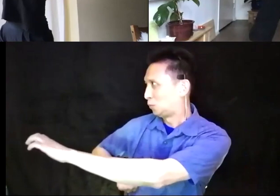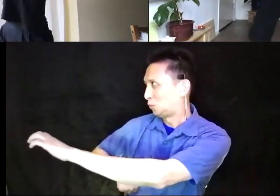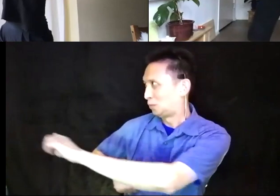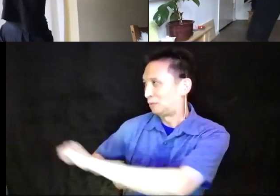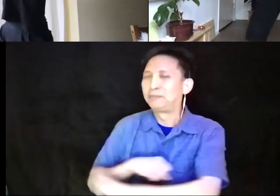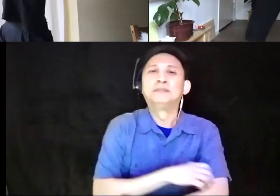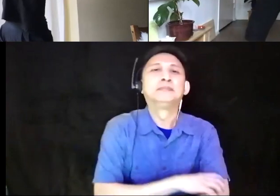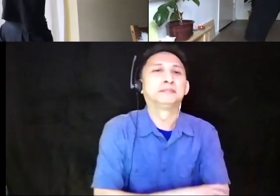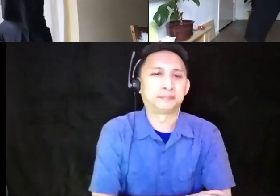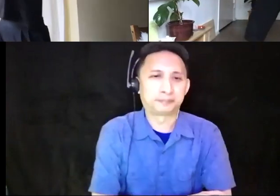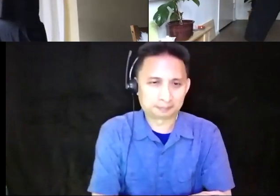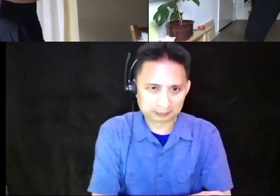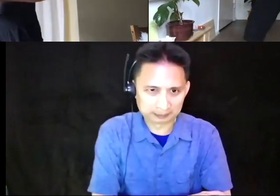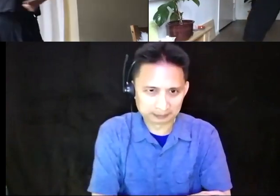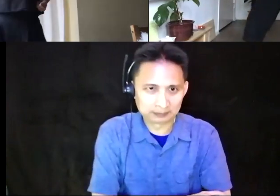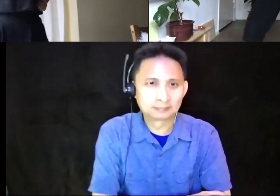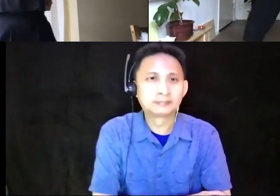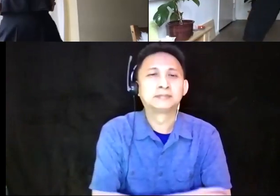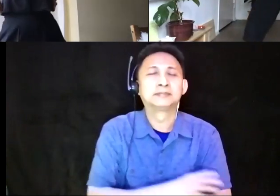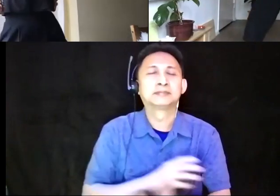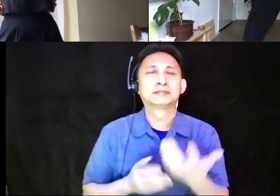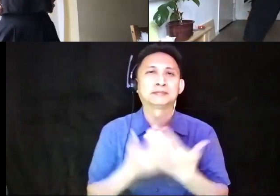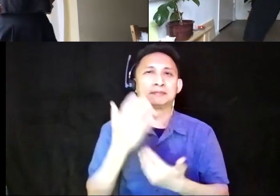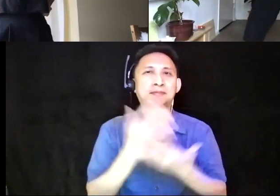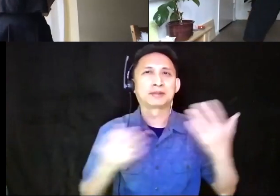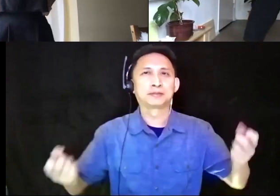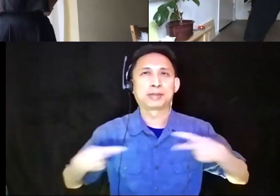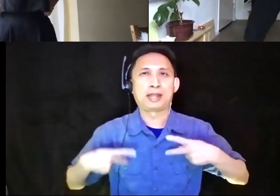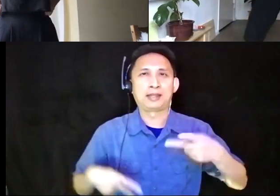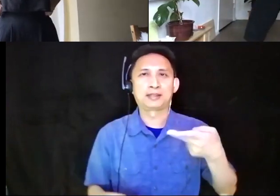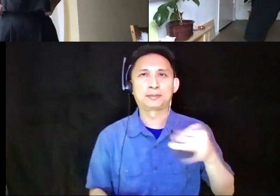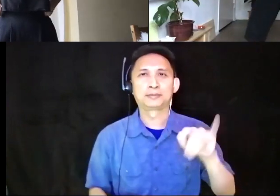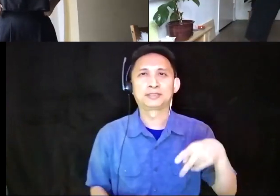And hands return to the hips.